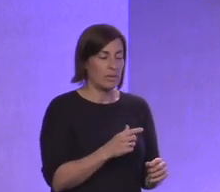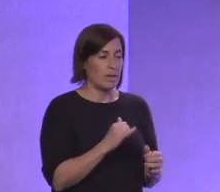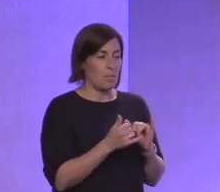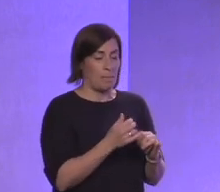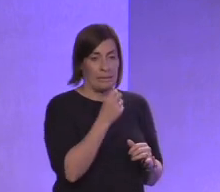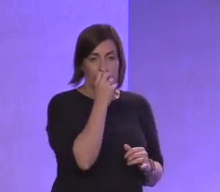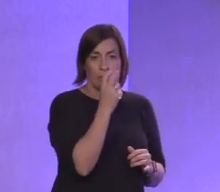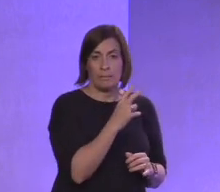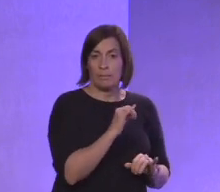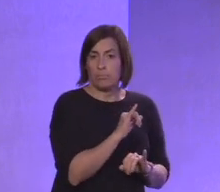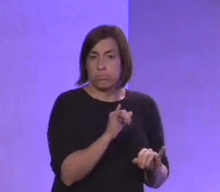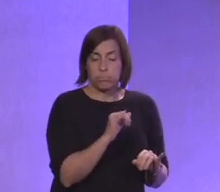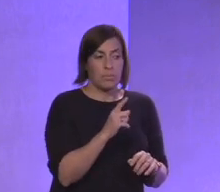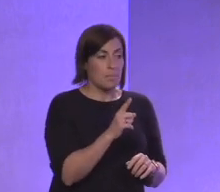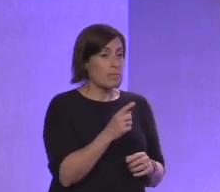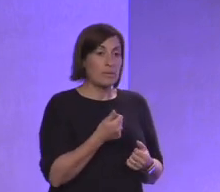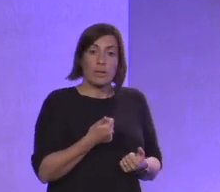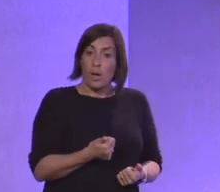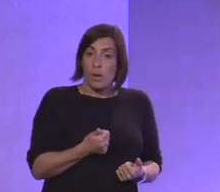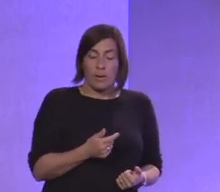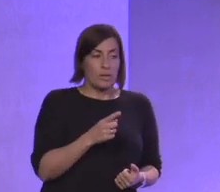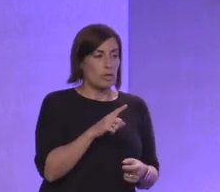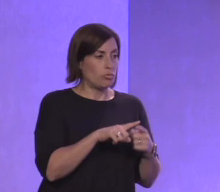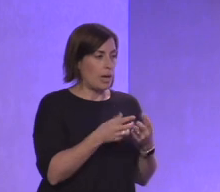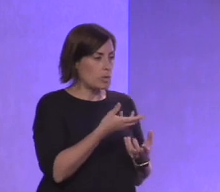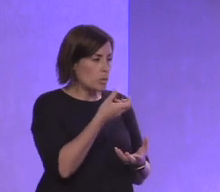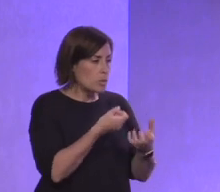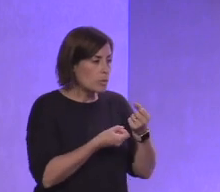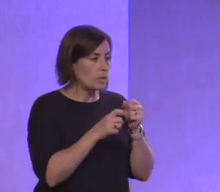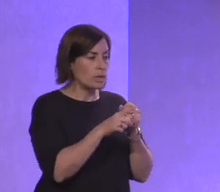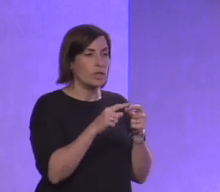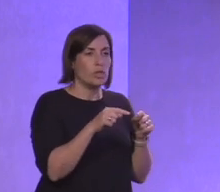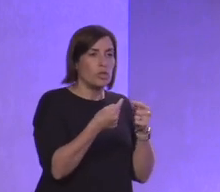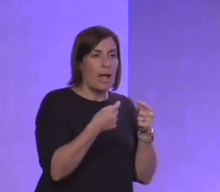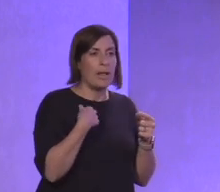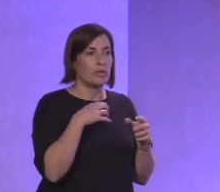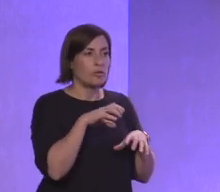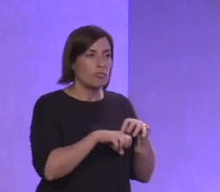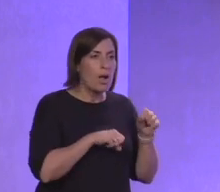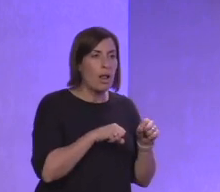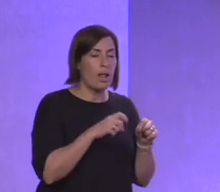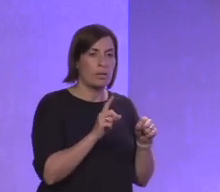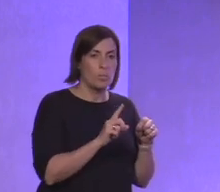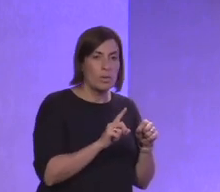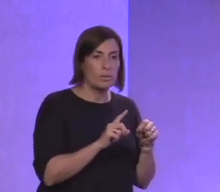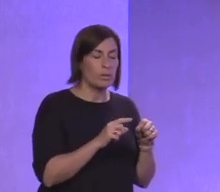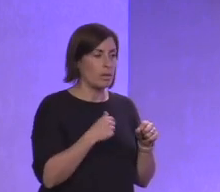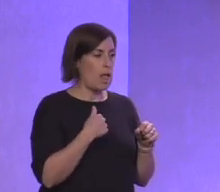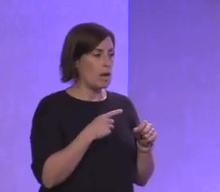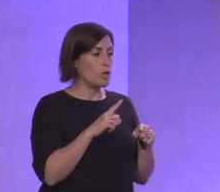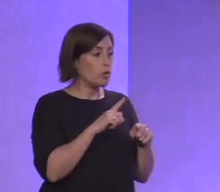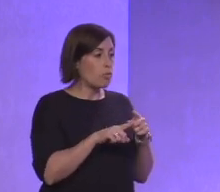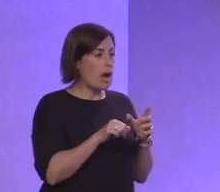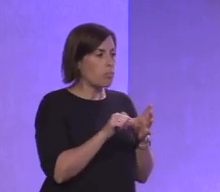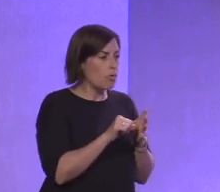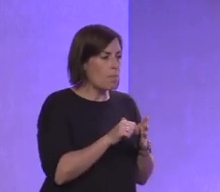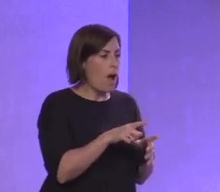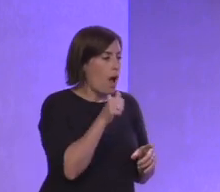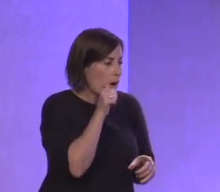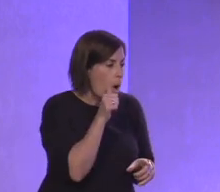get a complete picture of where they are right now. What are their challenges? What are they struggling with? But not trying to solve any of the problems at this